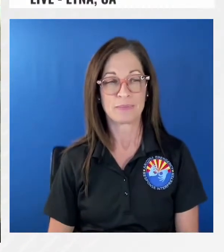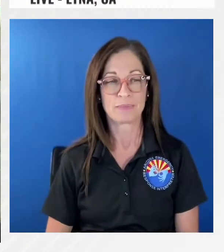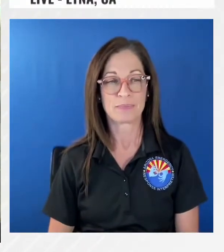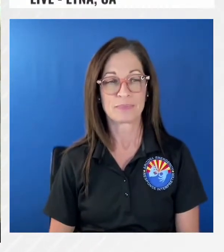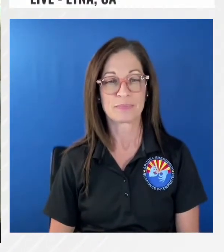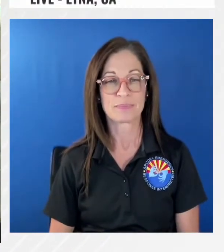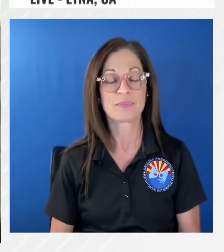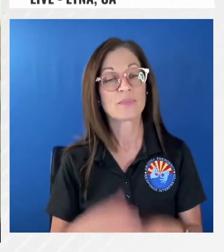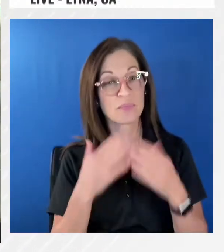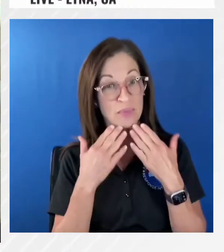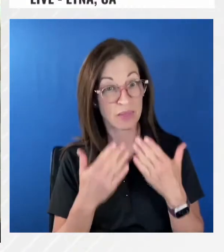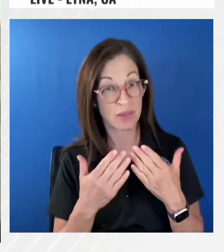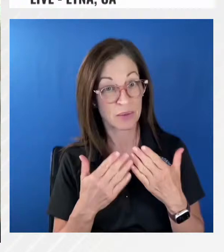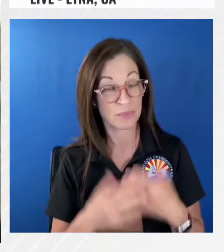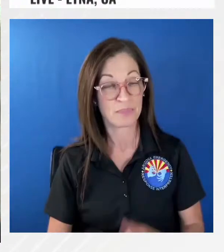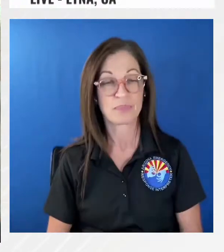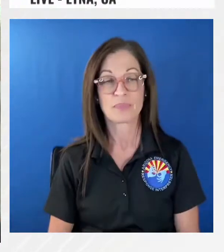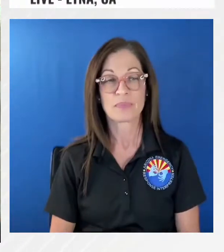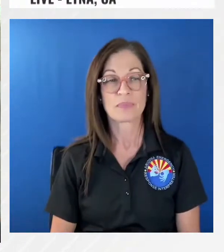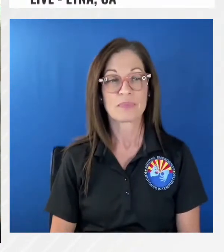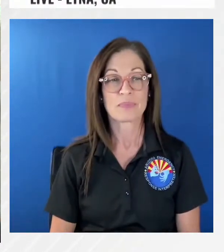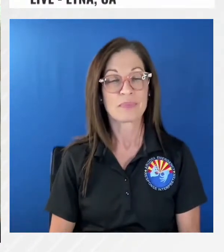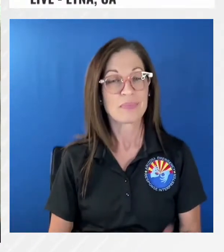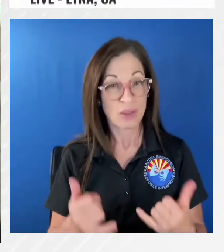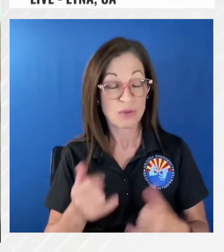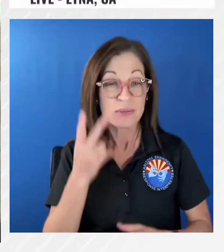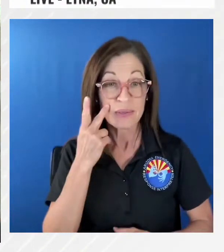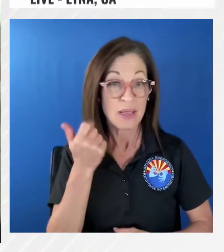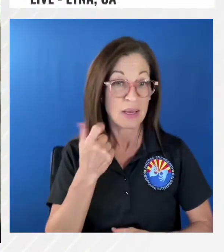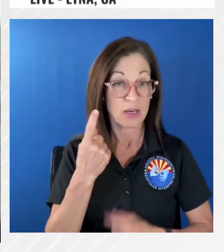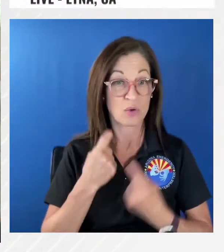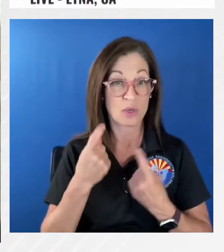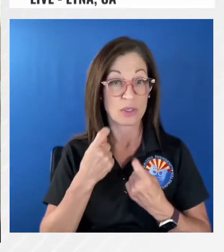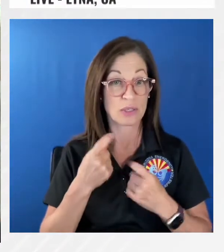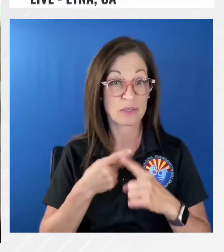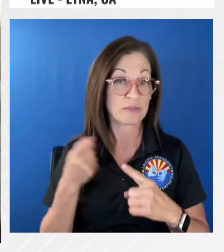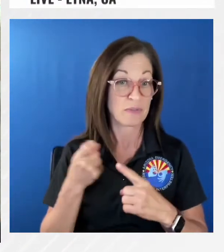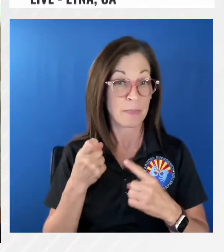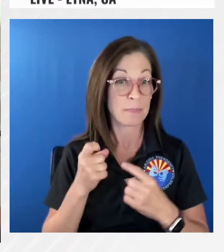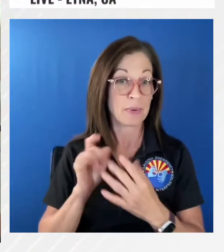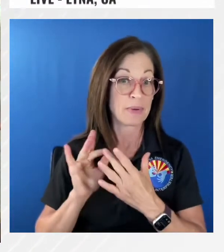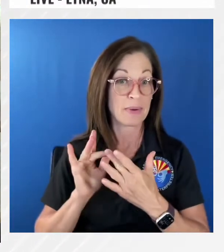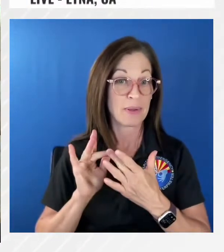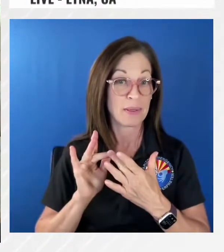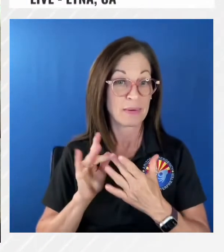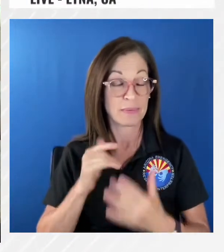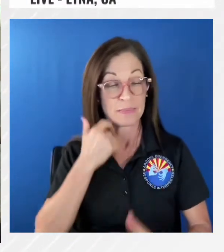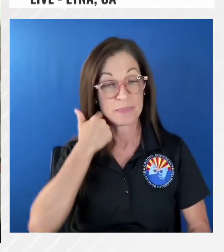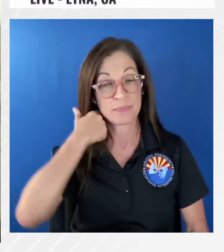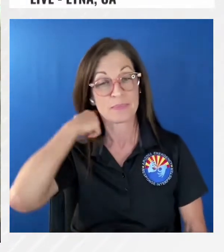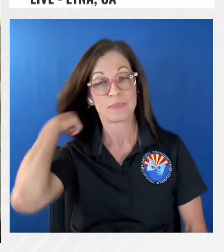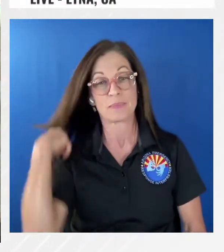Thank you. And right now we're going to go ahead and try to see if there's any questions online that we can answer.